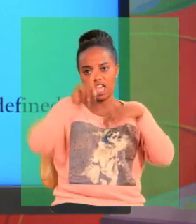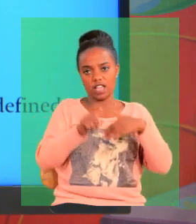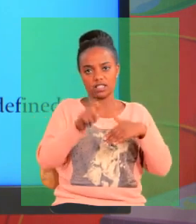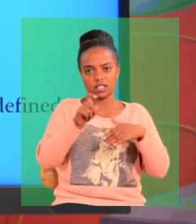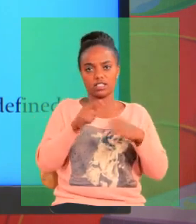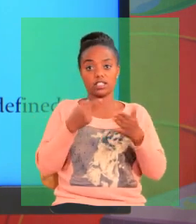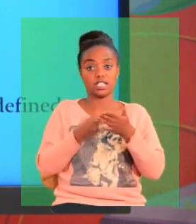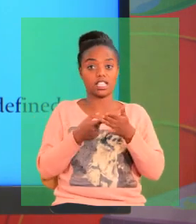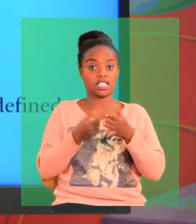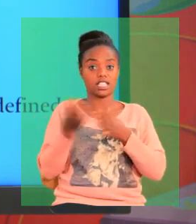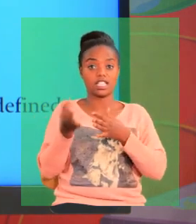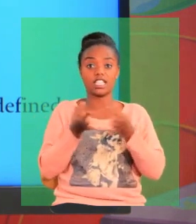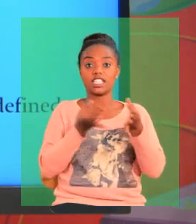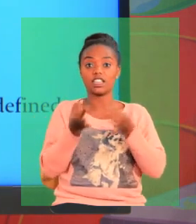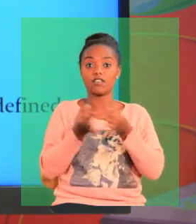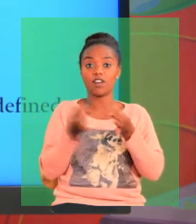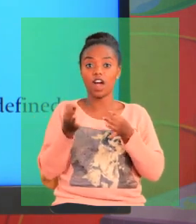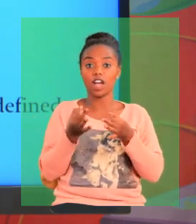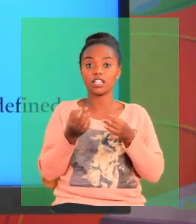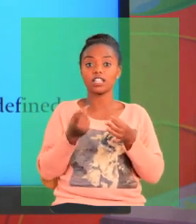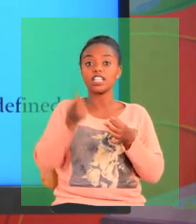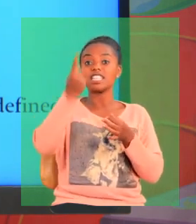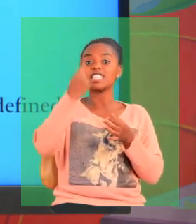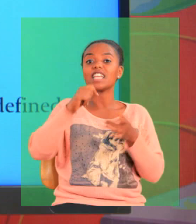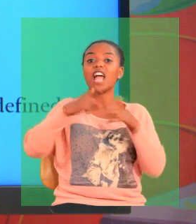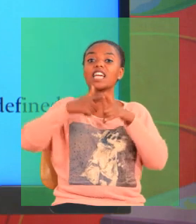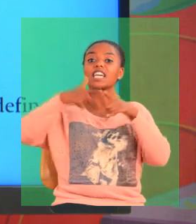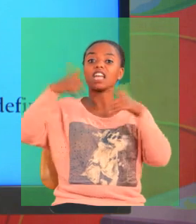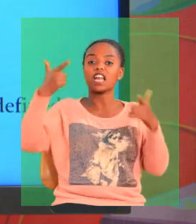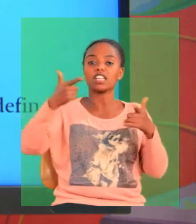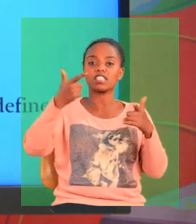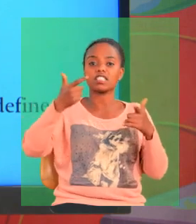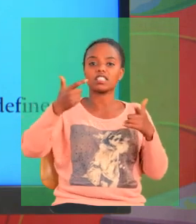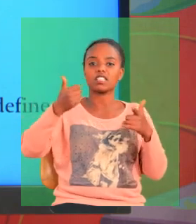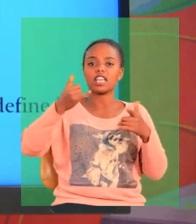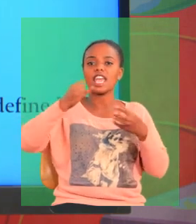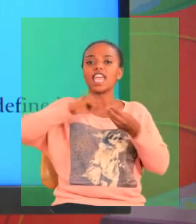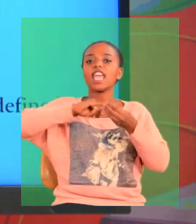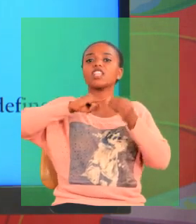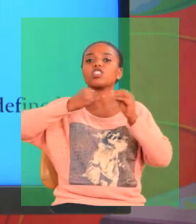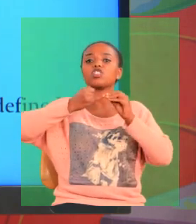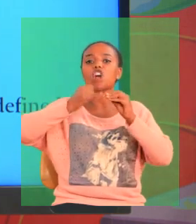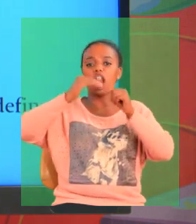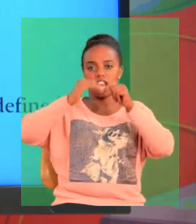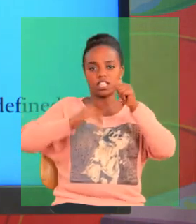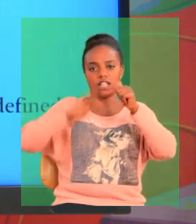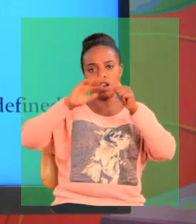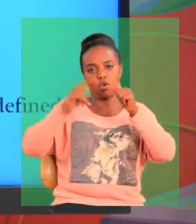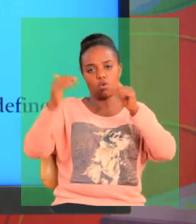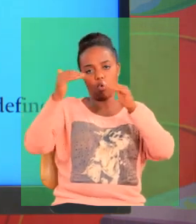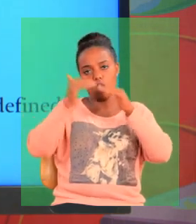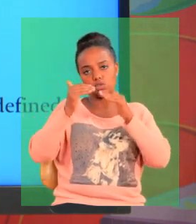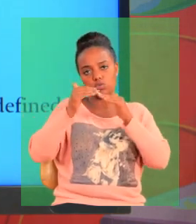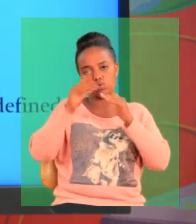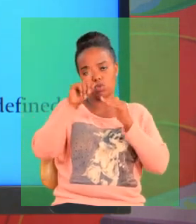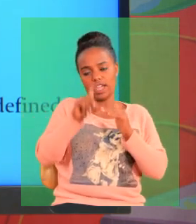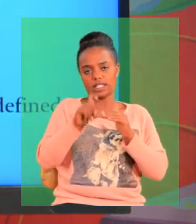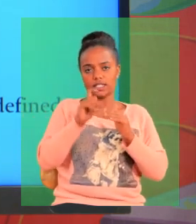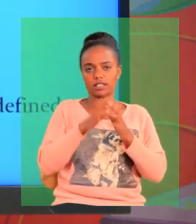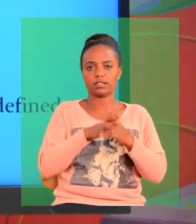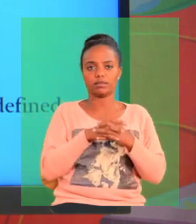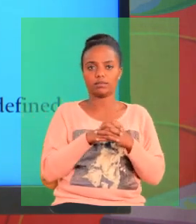as it is the greatest integer less than or equal to